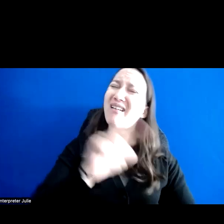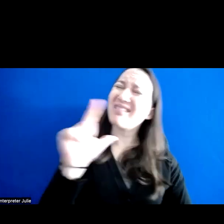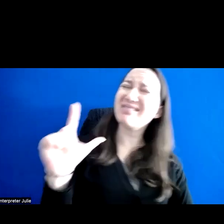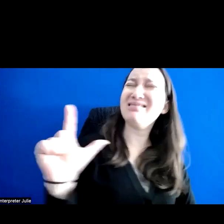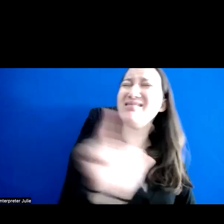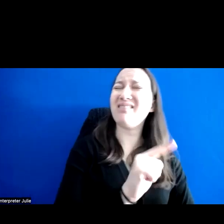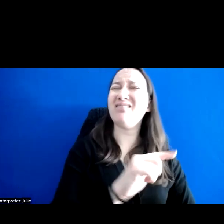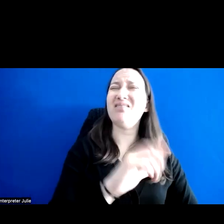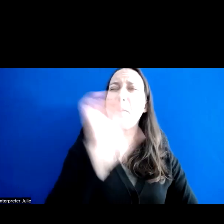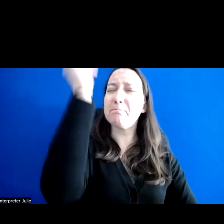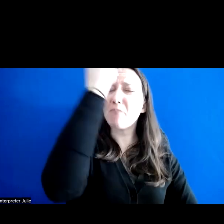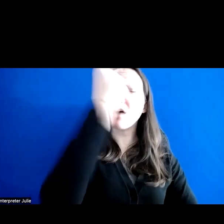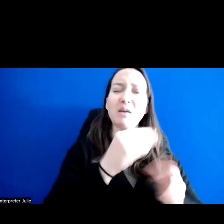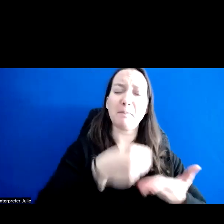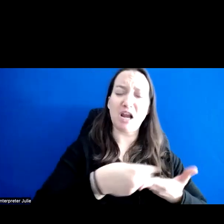class politics.